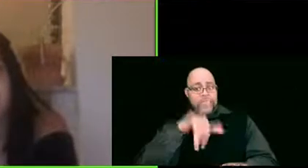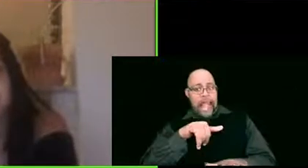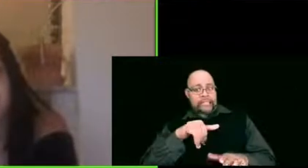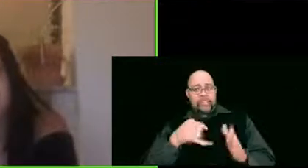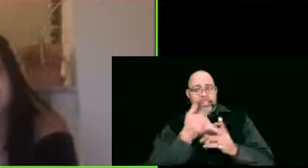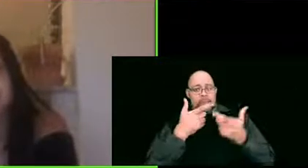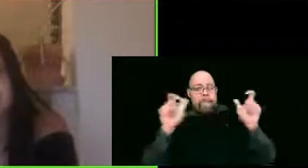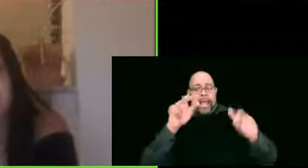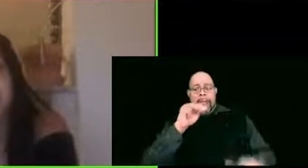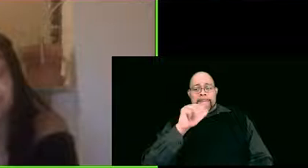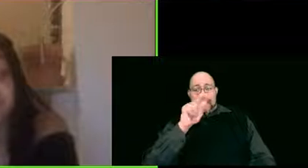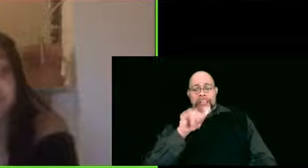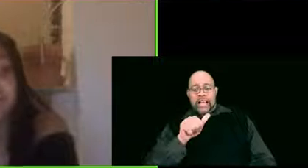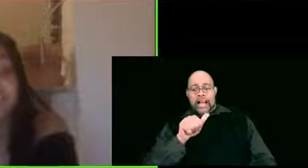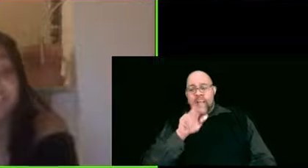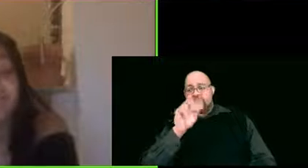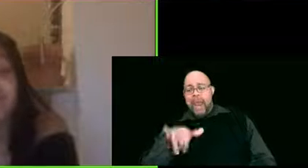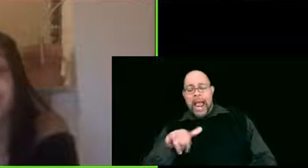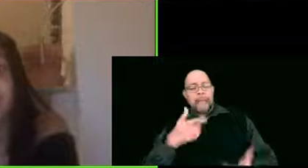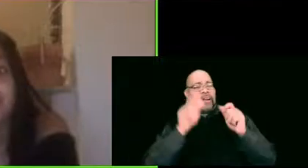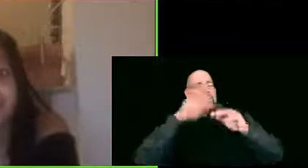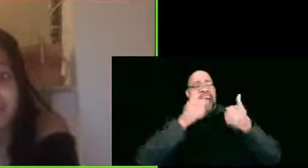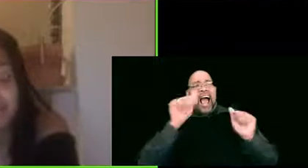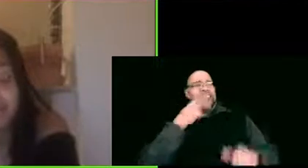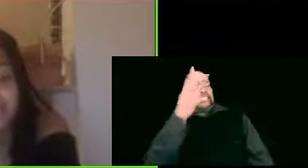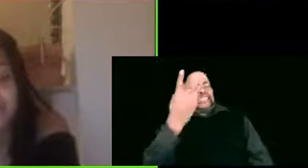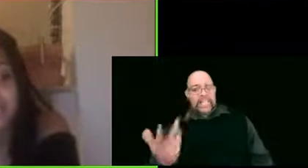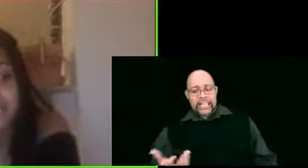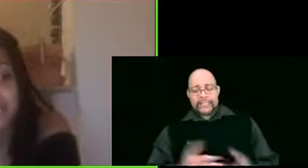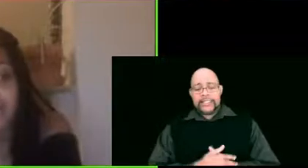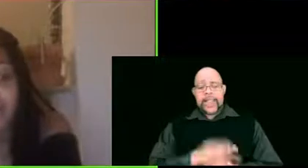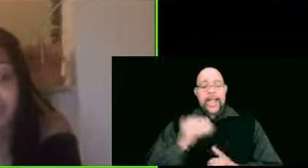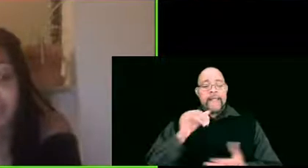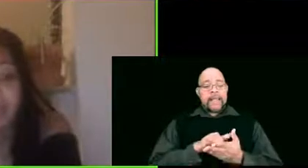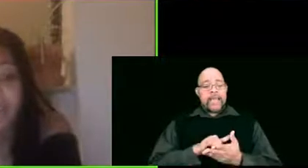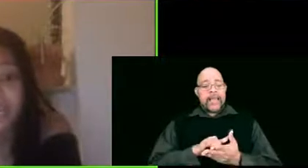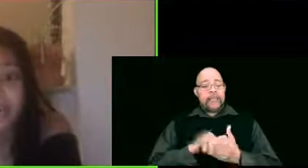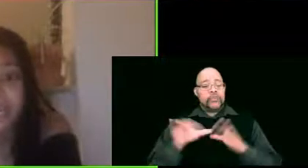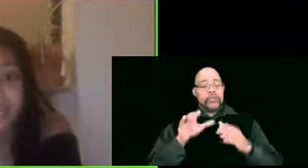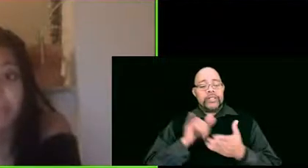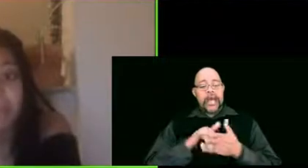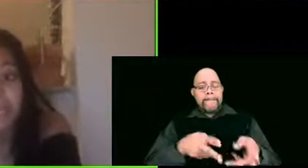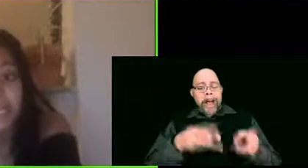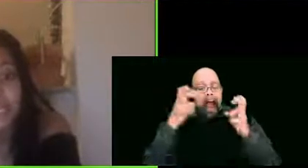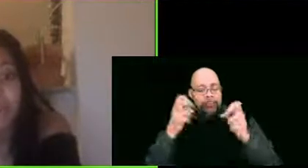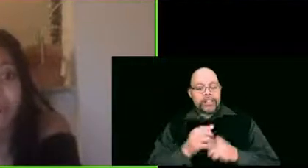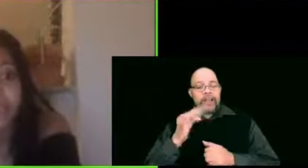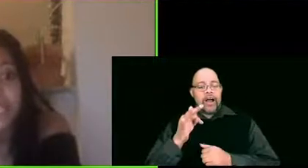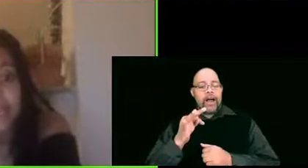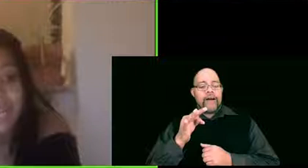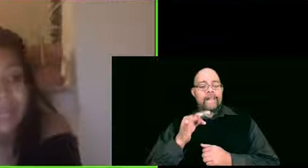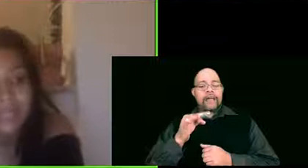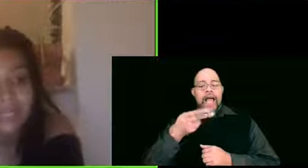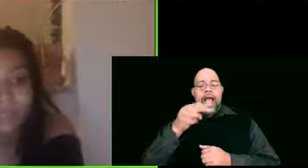like, no, that is just a giant manta ray that's bigger than anything I'd ever imagined. And we were there doing biopsies